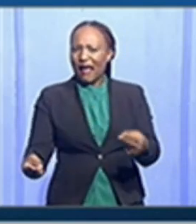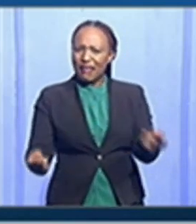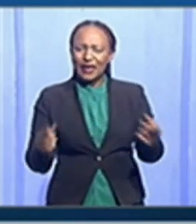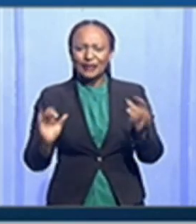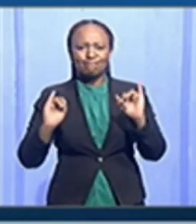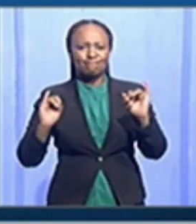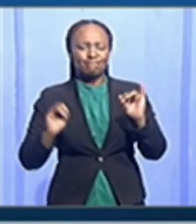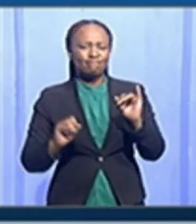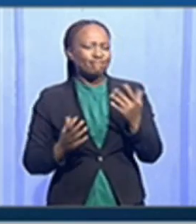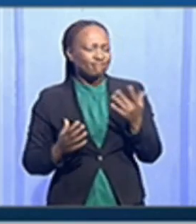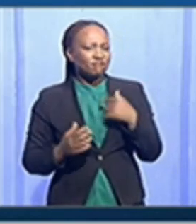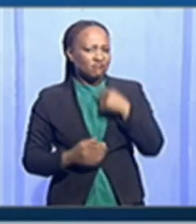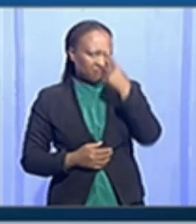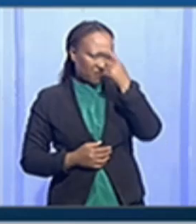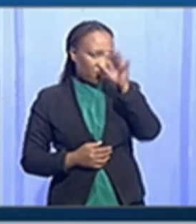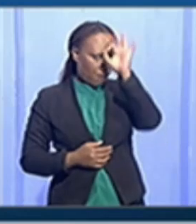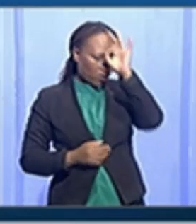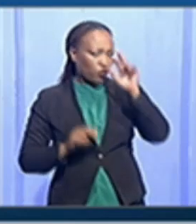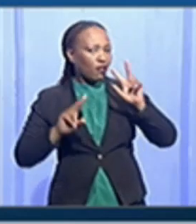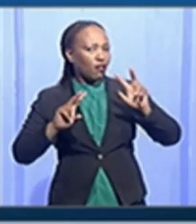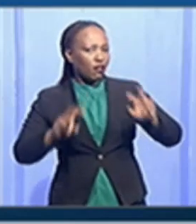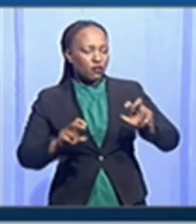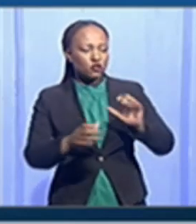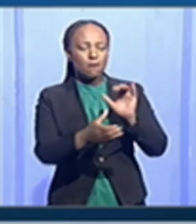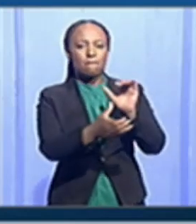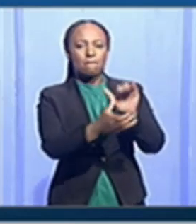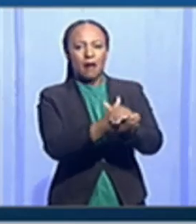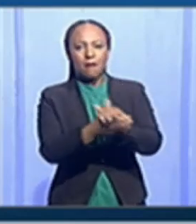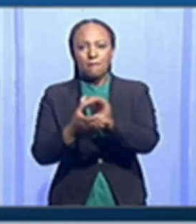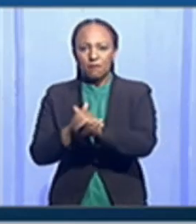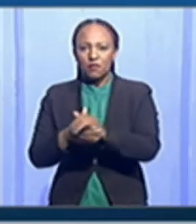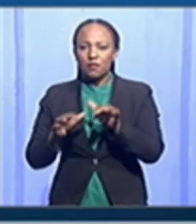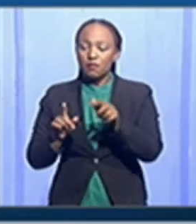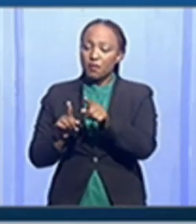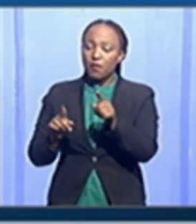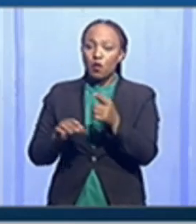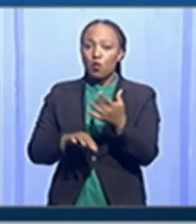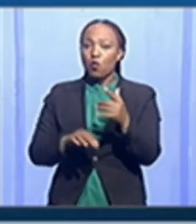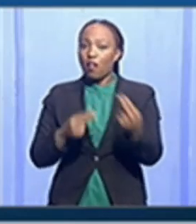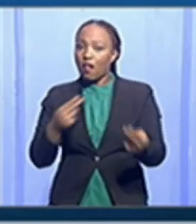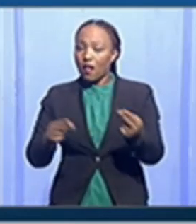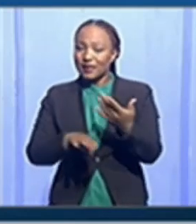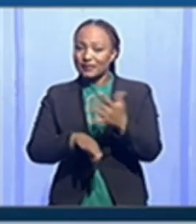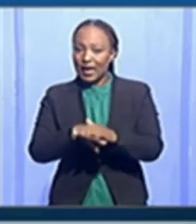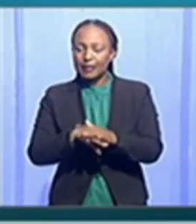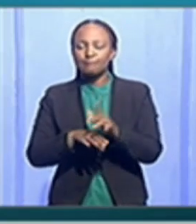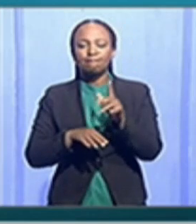tla šoma ka matla go swara babolai bao ga moya ya bao ba hlokofetšego e robale ka khutšo.